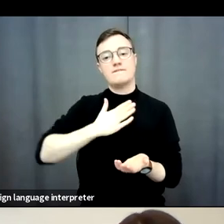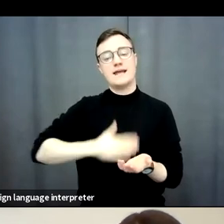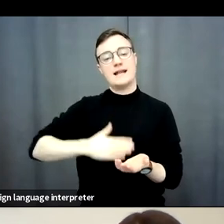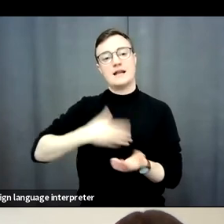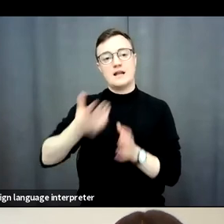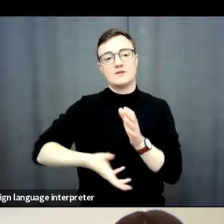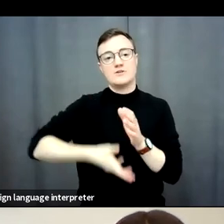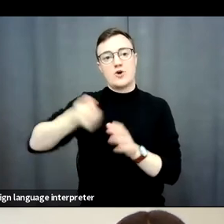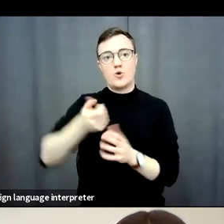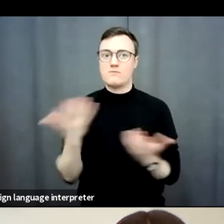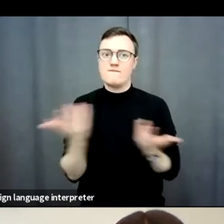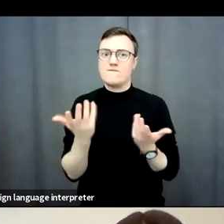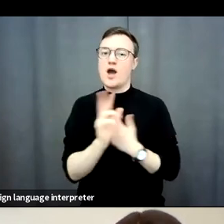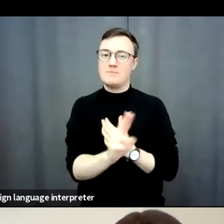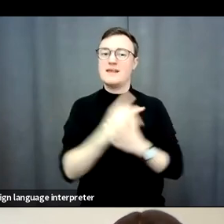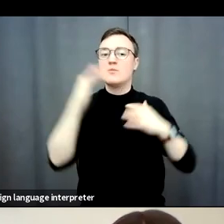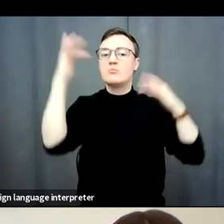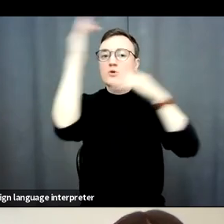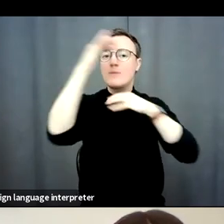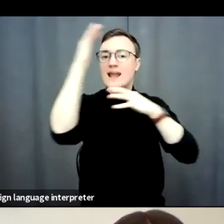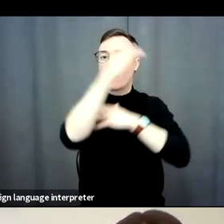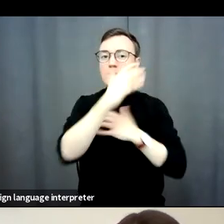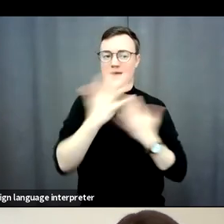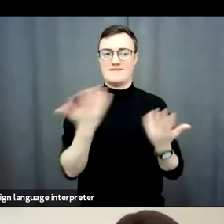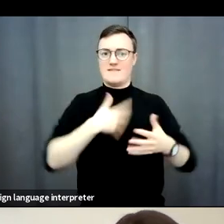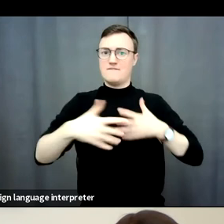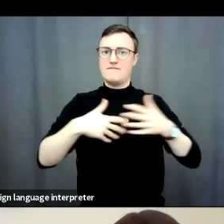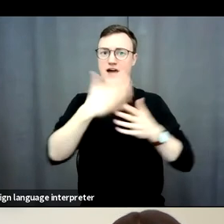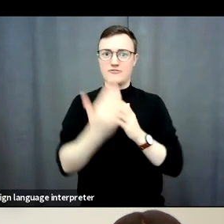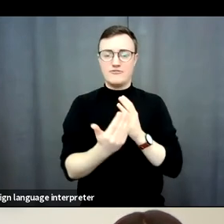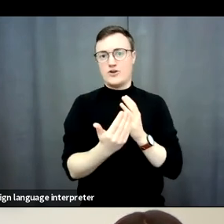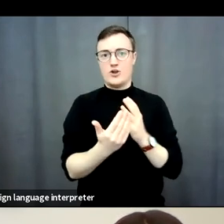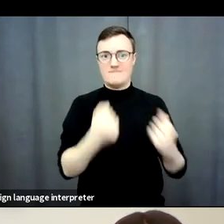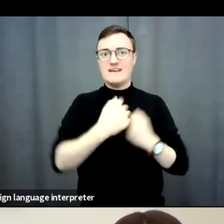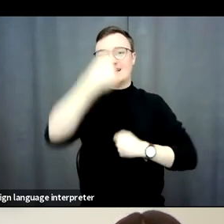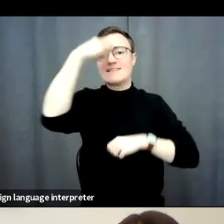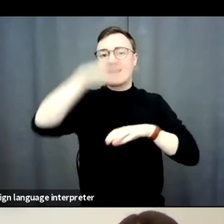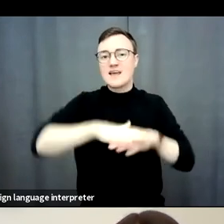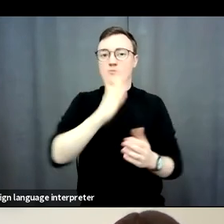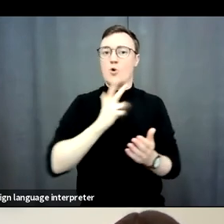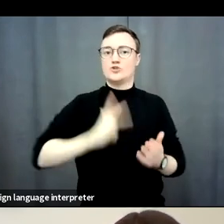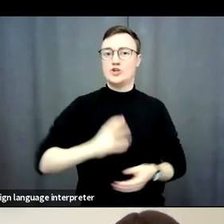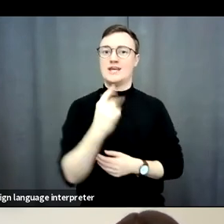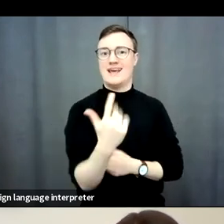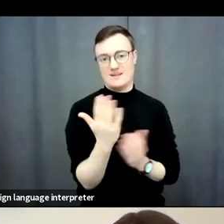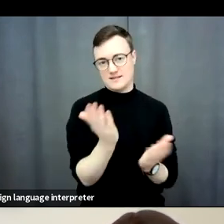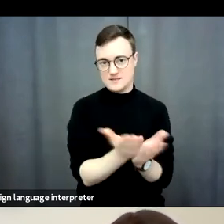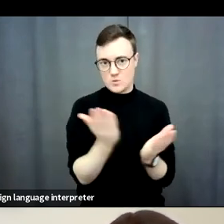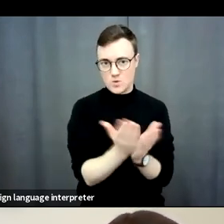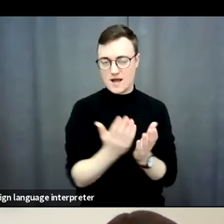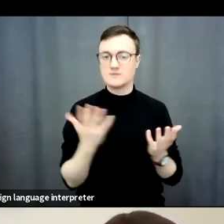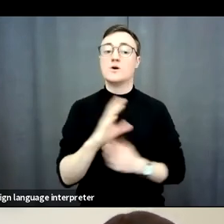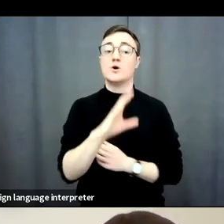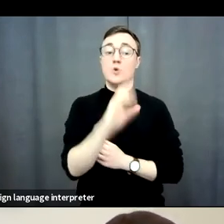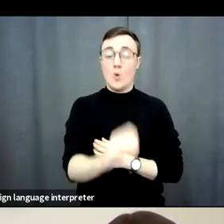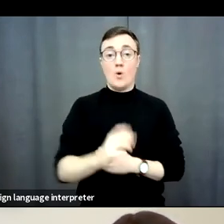talk about why the issue about safety in school is important. It is important because safety is